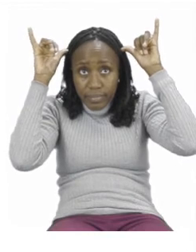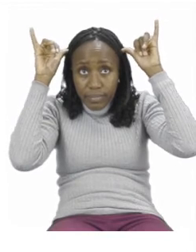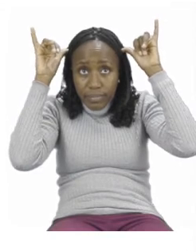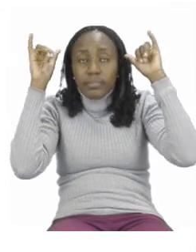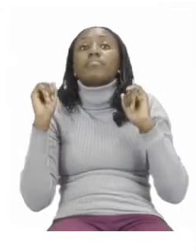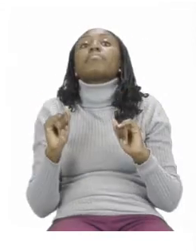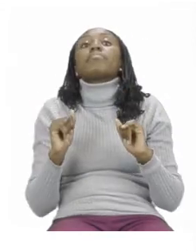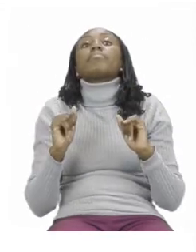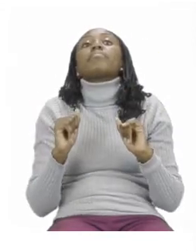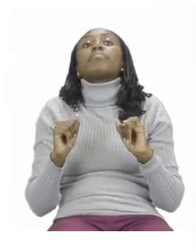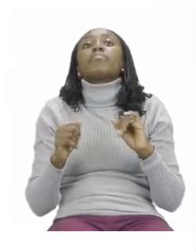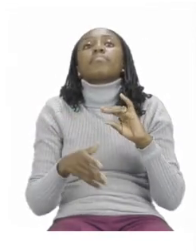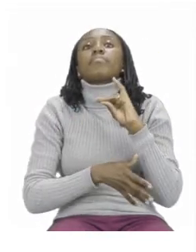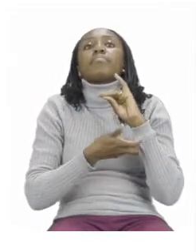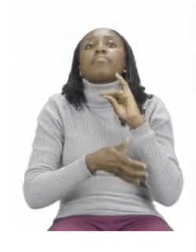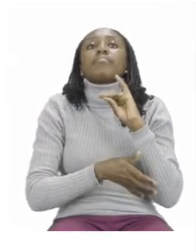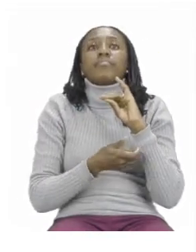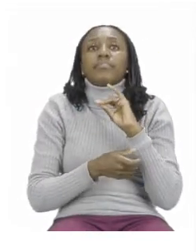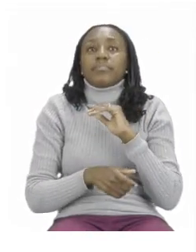cow, monkey,